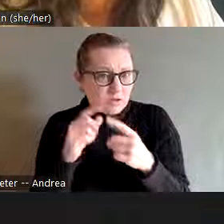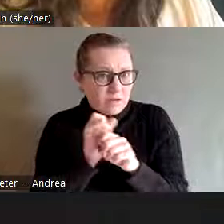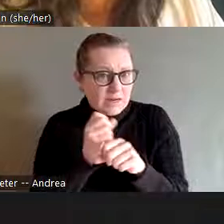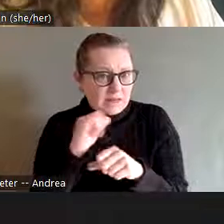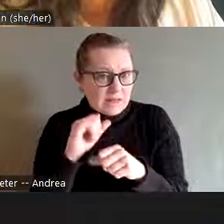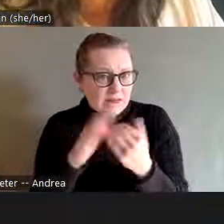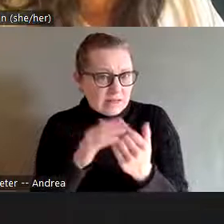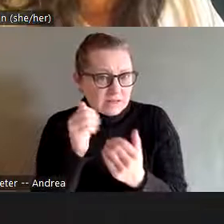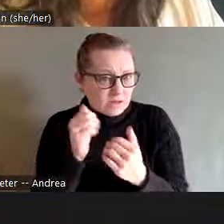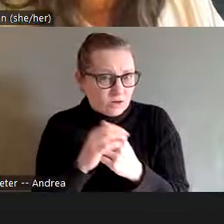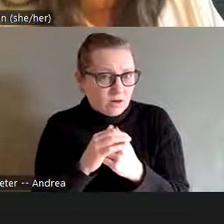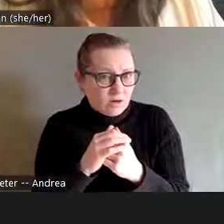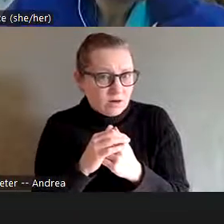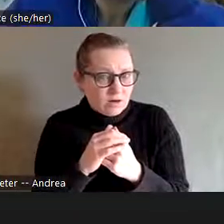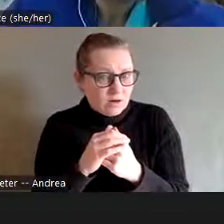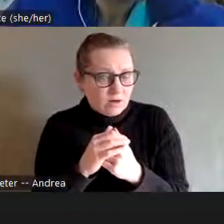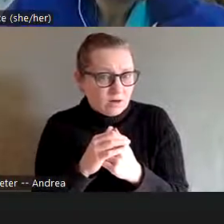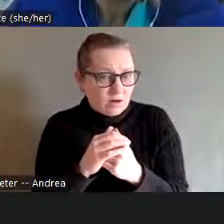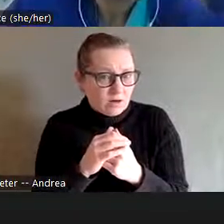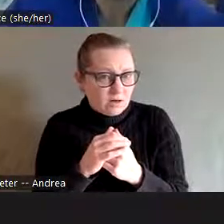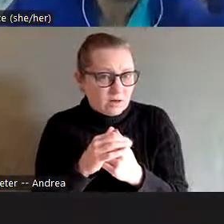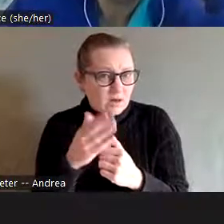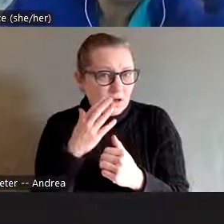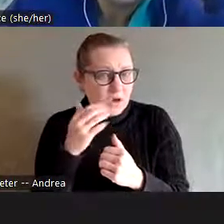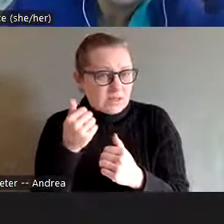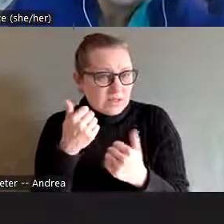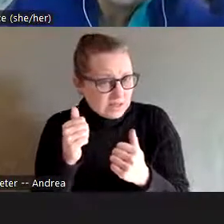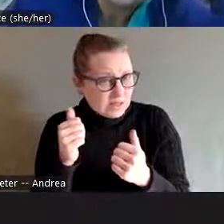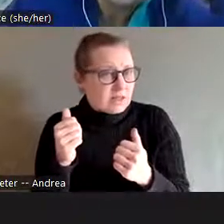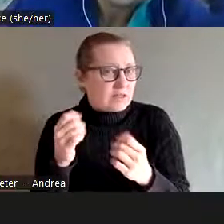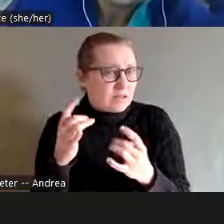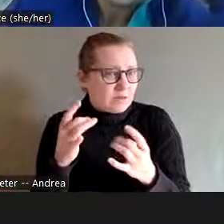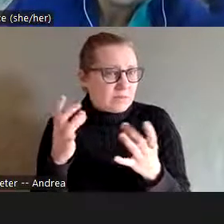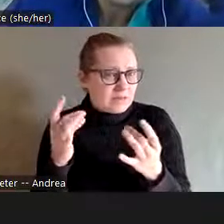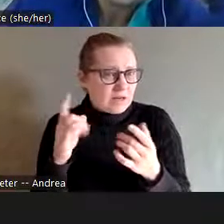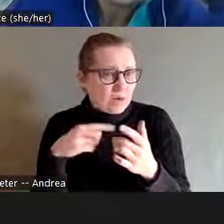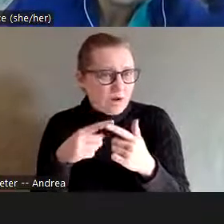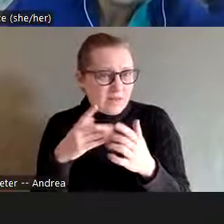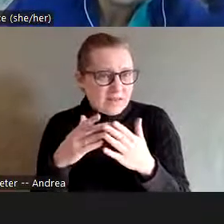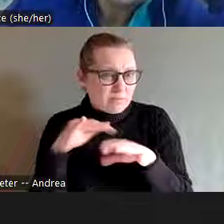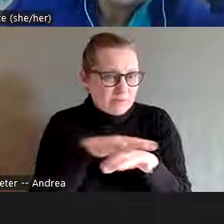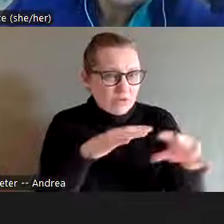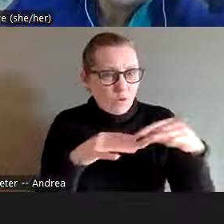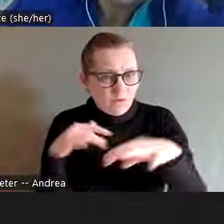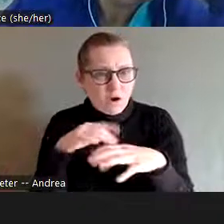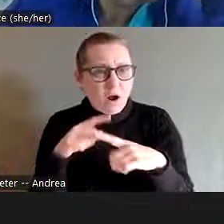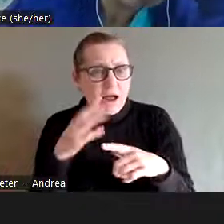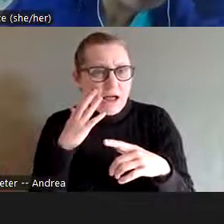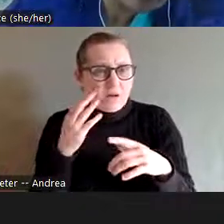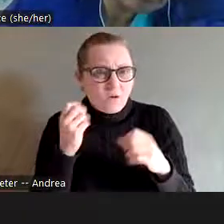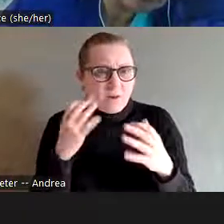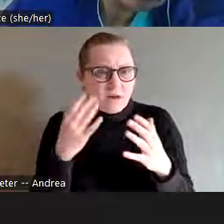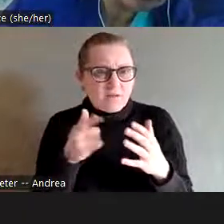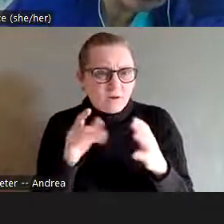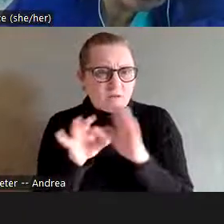so, you know, it's a little bit tricky when things bleed over. And I know that many of you were selected because you